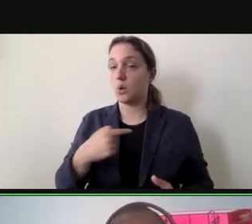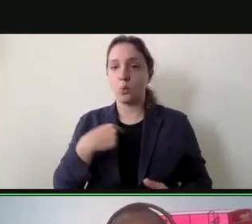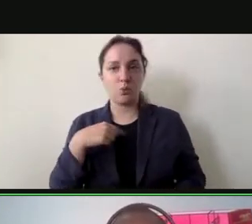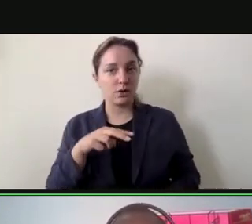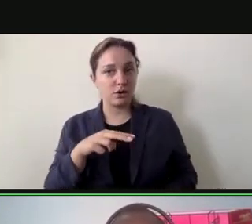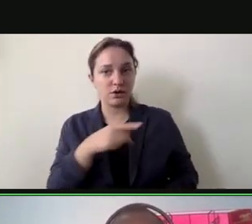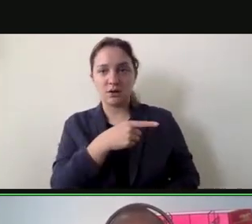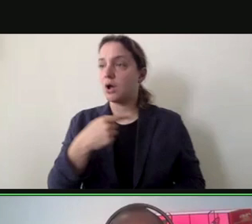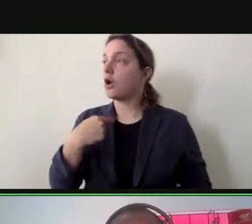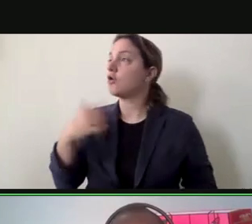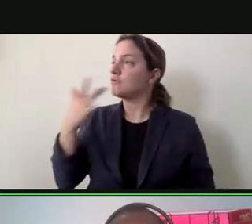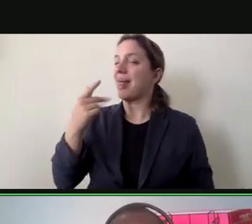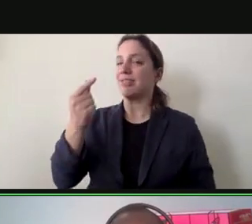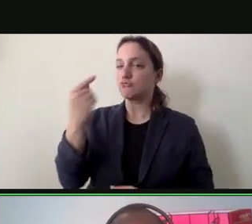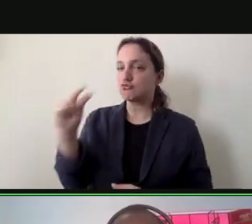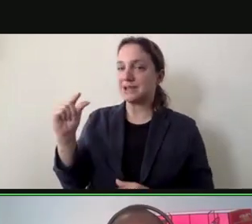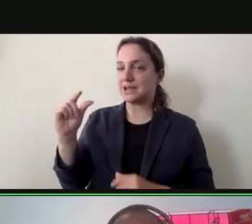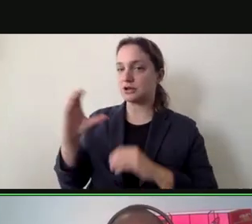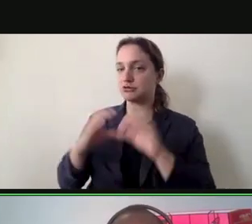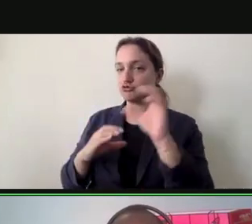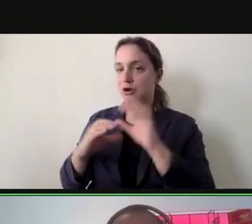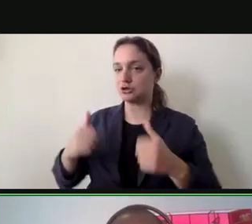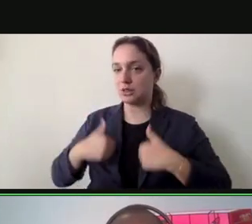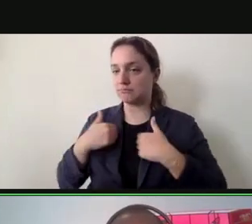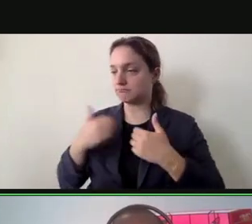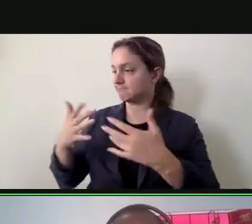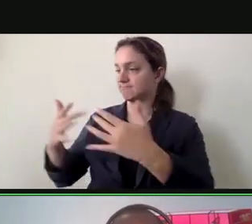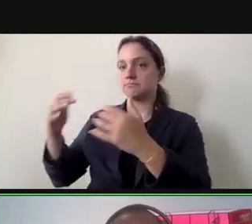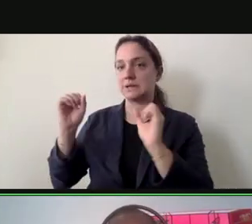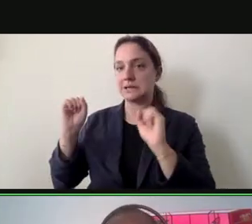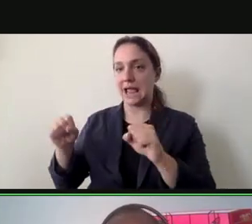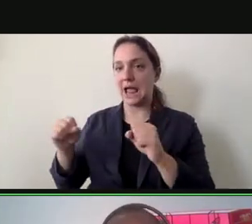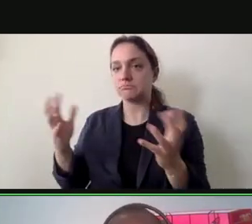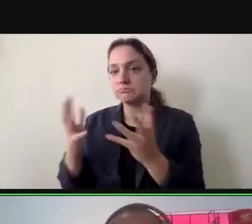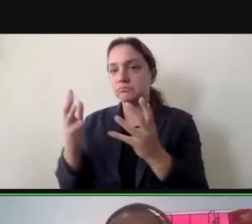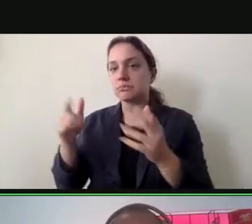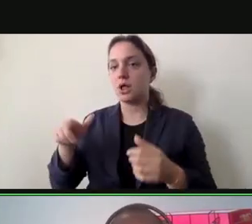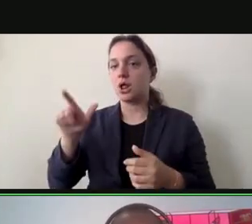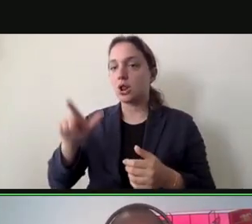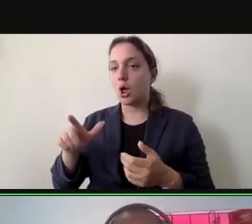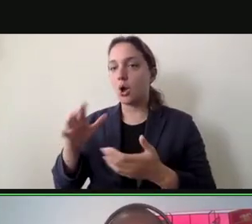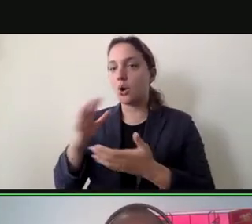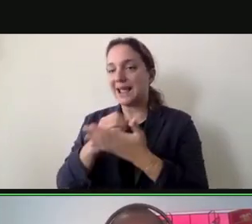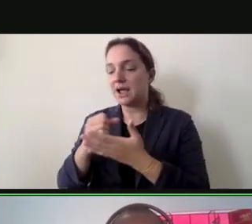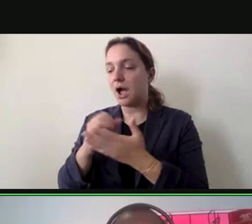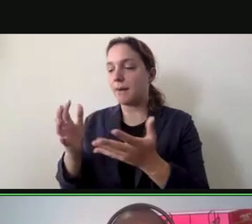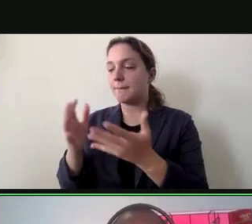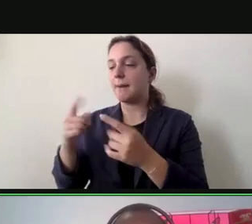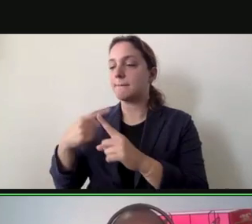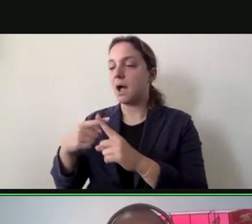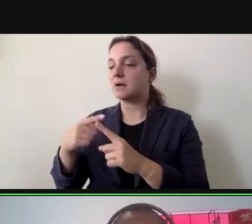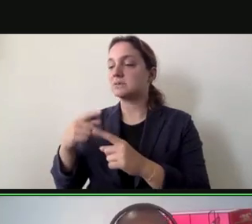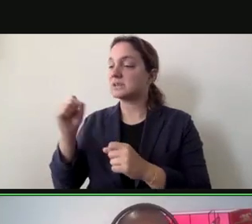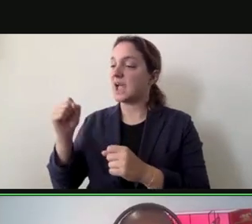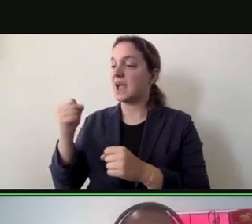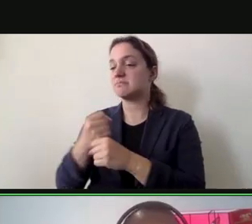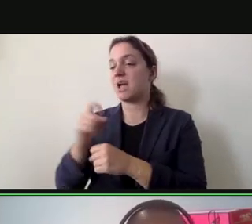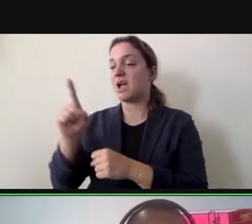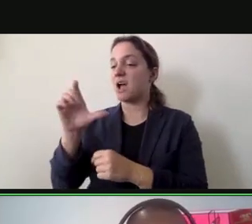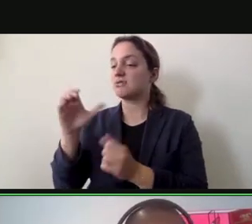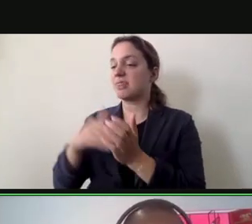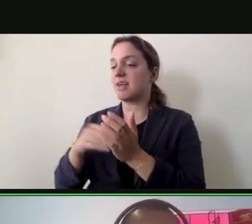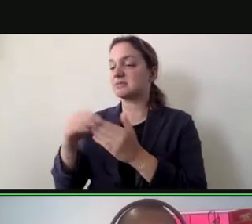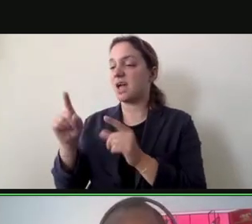in green construction where we can leave a low-income community and move out to the suburbs because we're making $100,000 a year as a construction